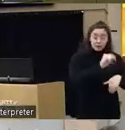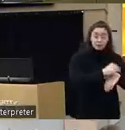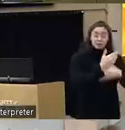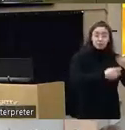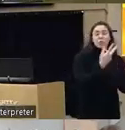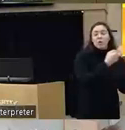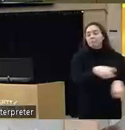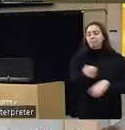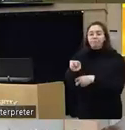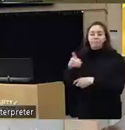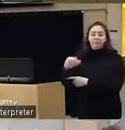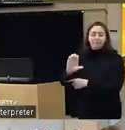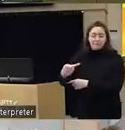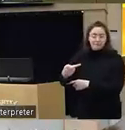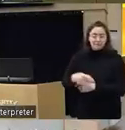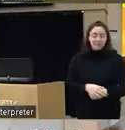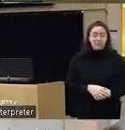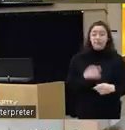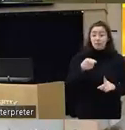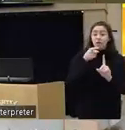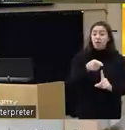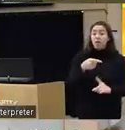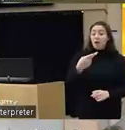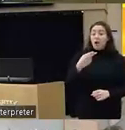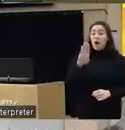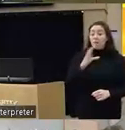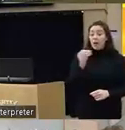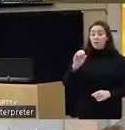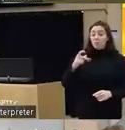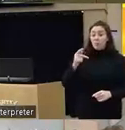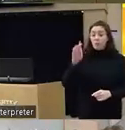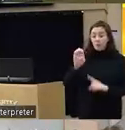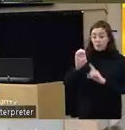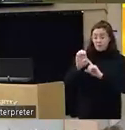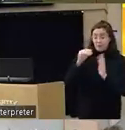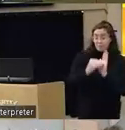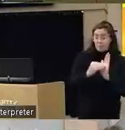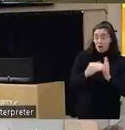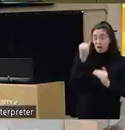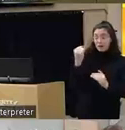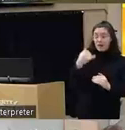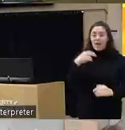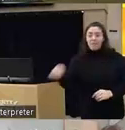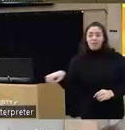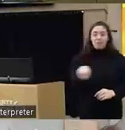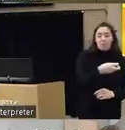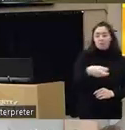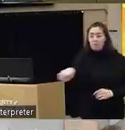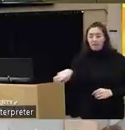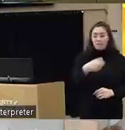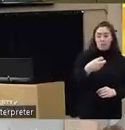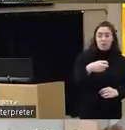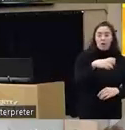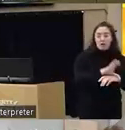primary care. And the idea of the hub and spoke approach here is that there is continued back and forth consultation and discussions of the